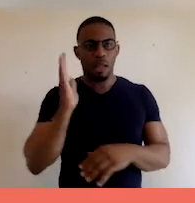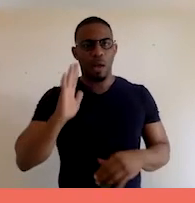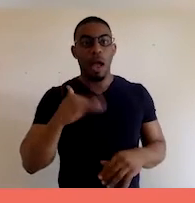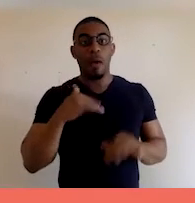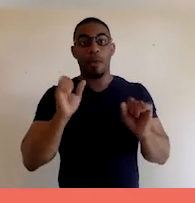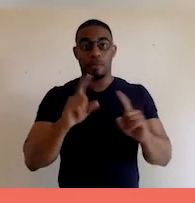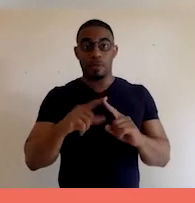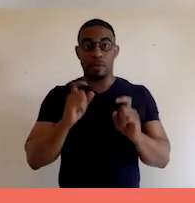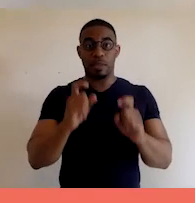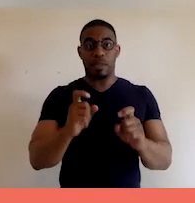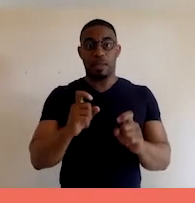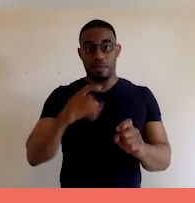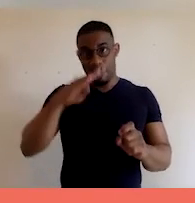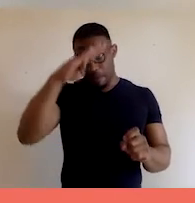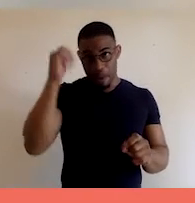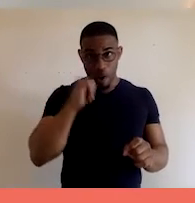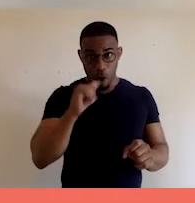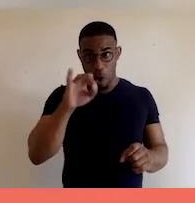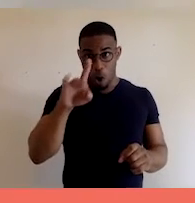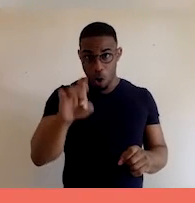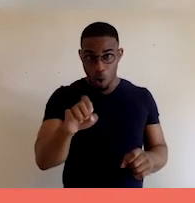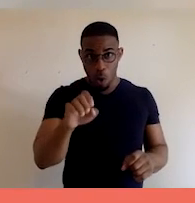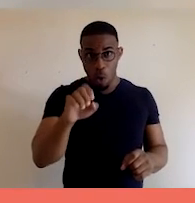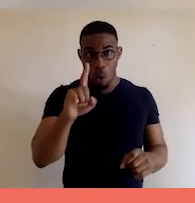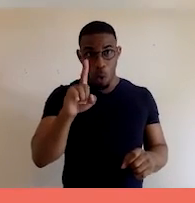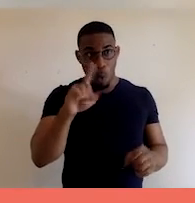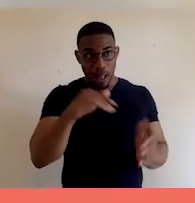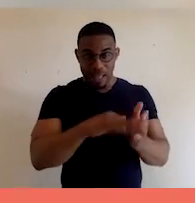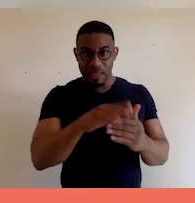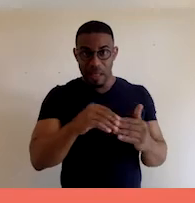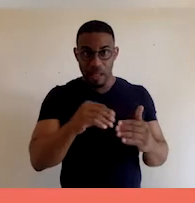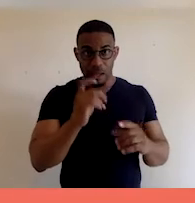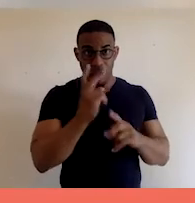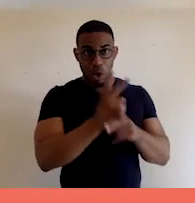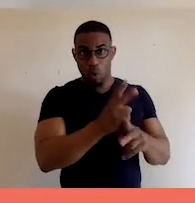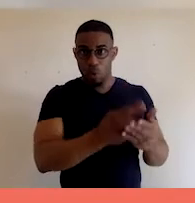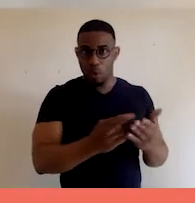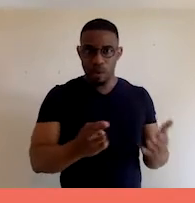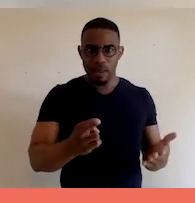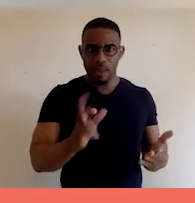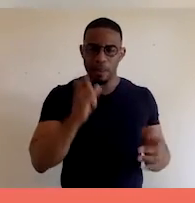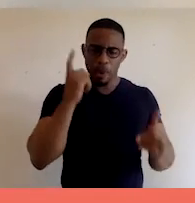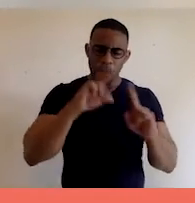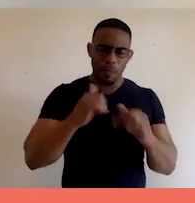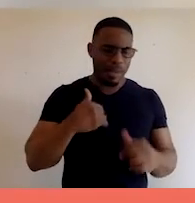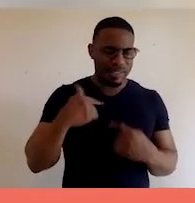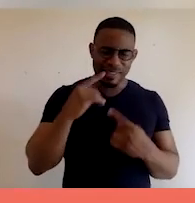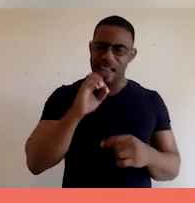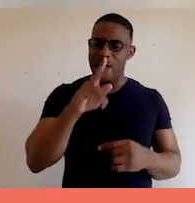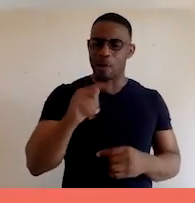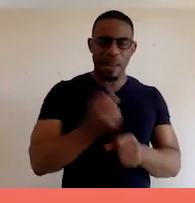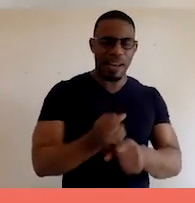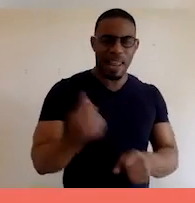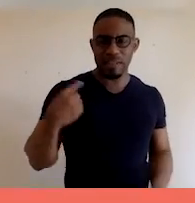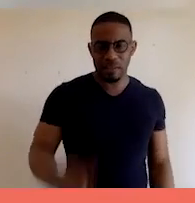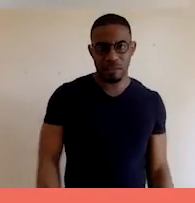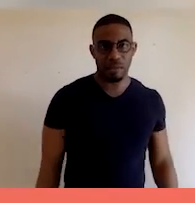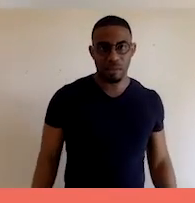I was able to give Black Girls Code $1,000 in learning resources. That has been a goal of mine since October of last